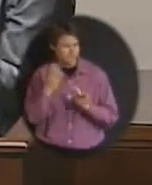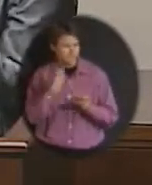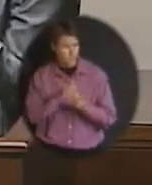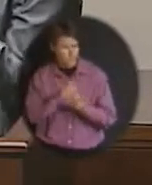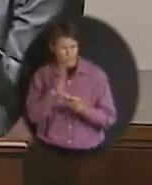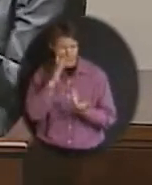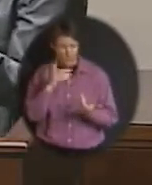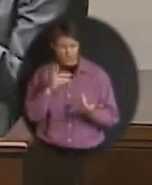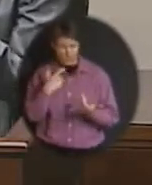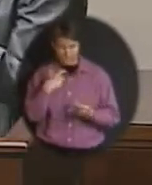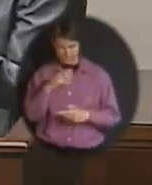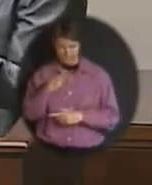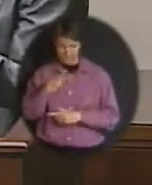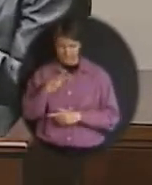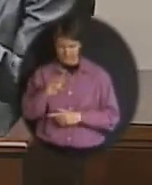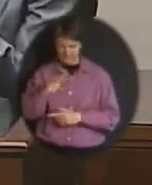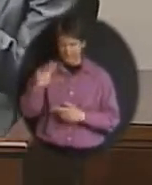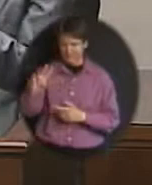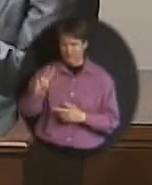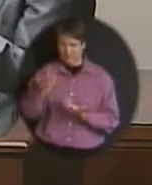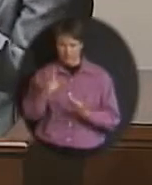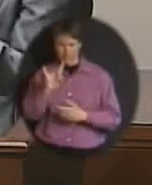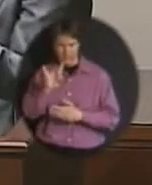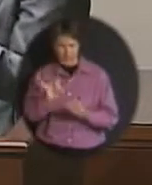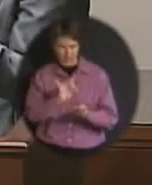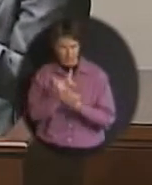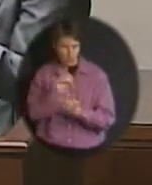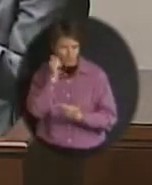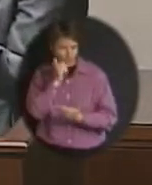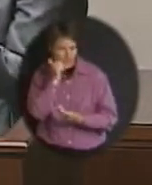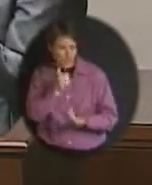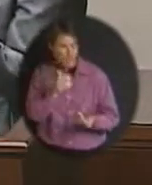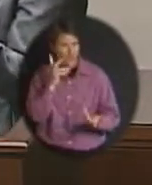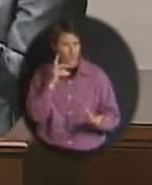hours during the day to model, talk about. We have a captive